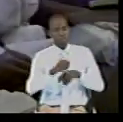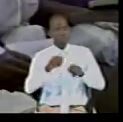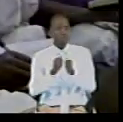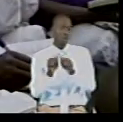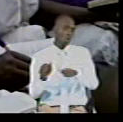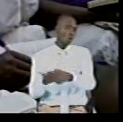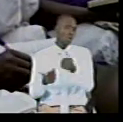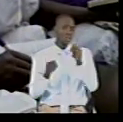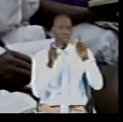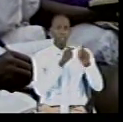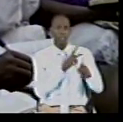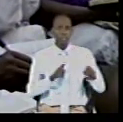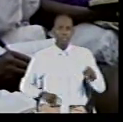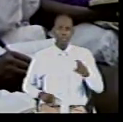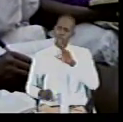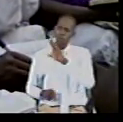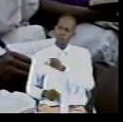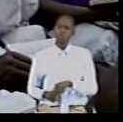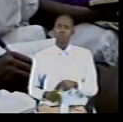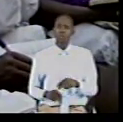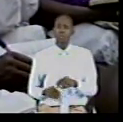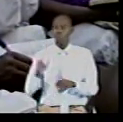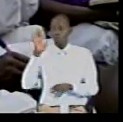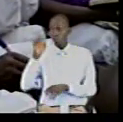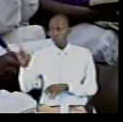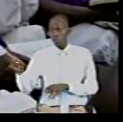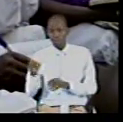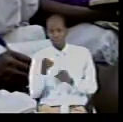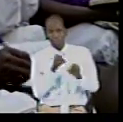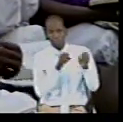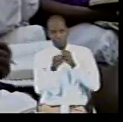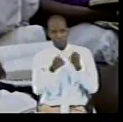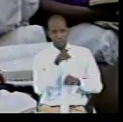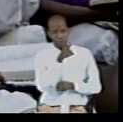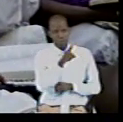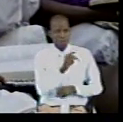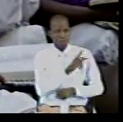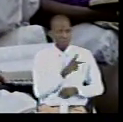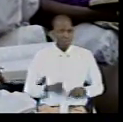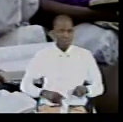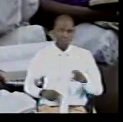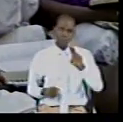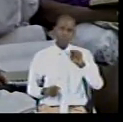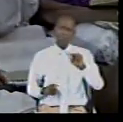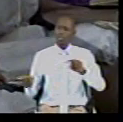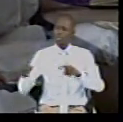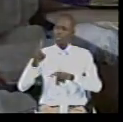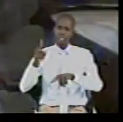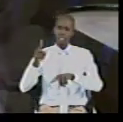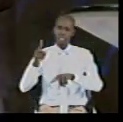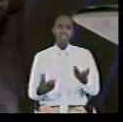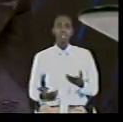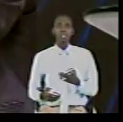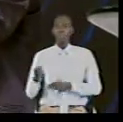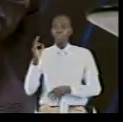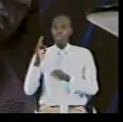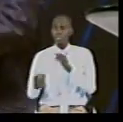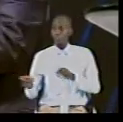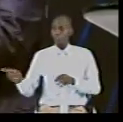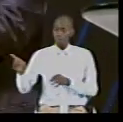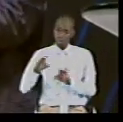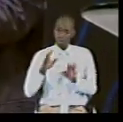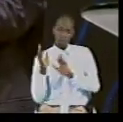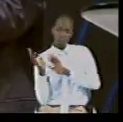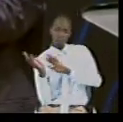fight him instead of fighting the Philistines? No, they will not. Even if they ran away from you and left you